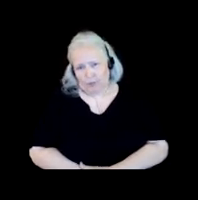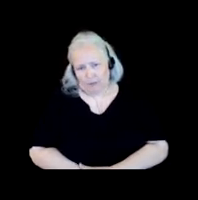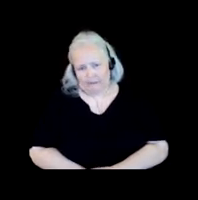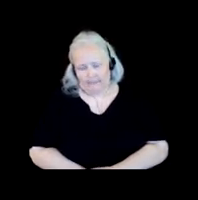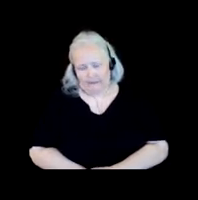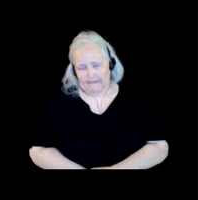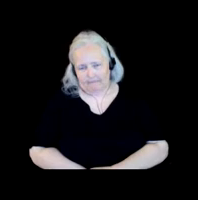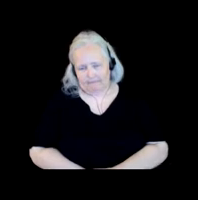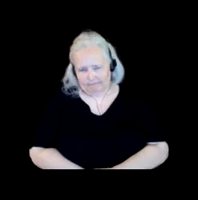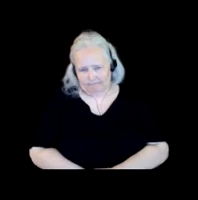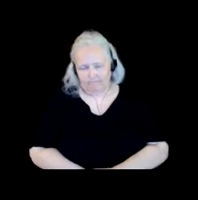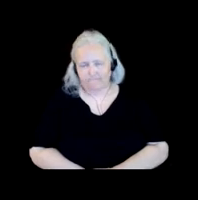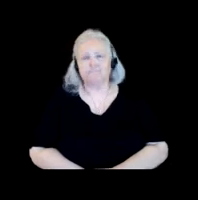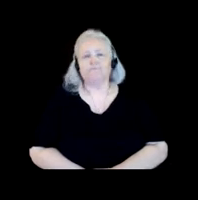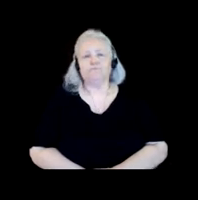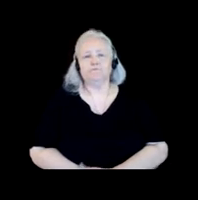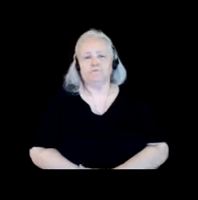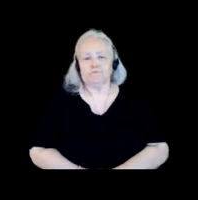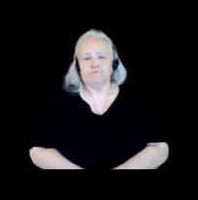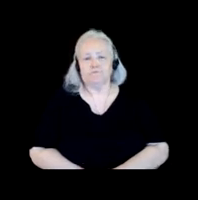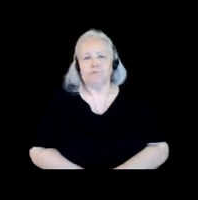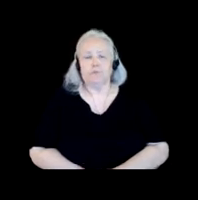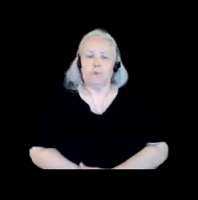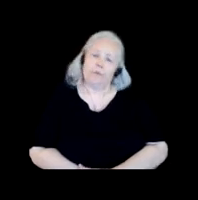All right, I'll go ahead and close it now.